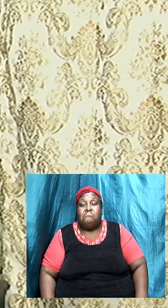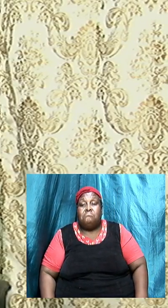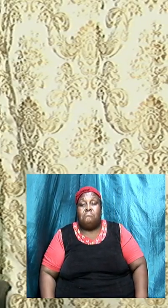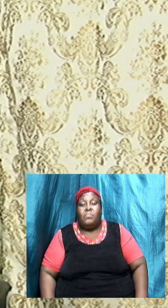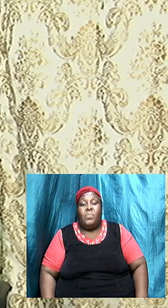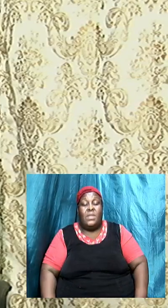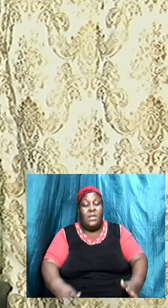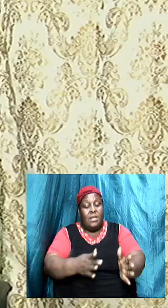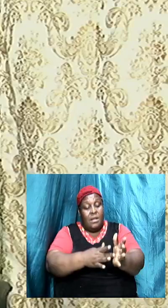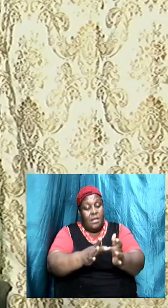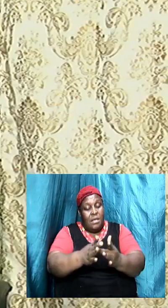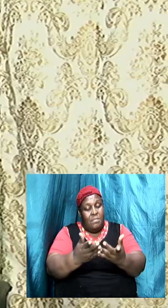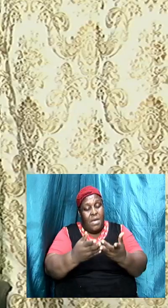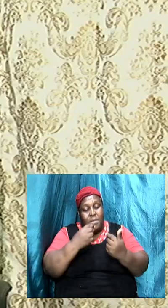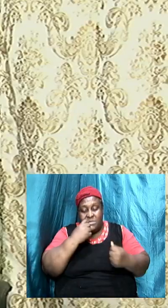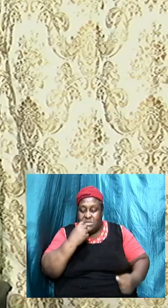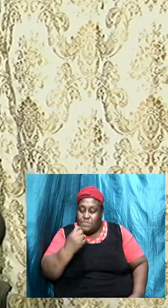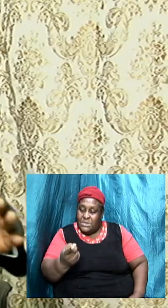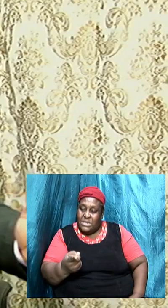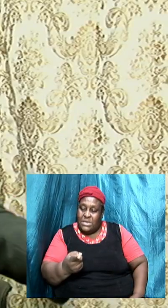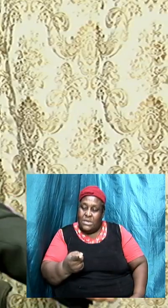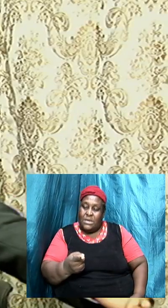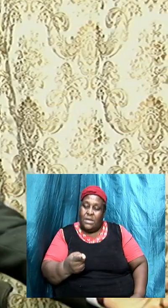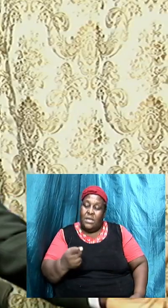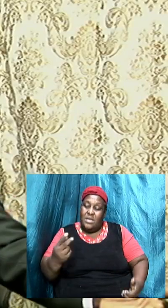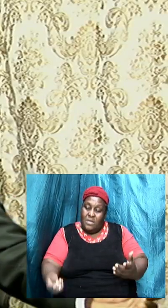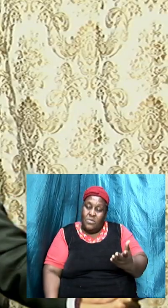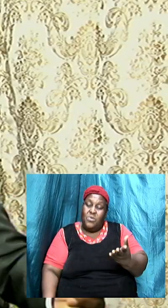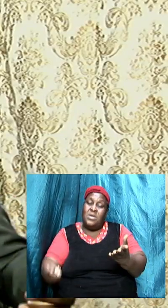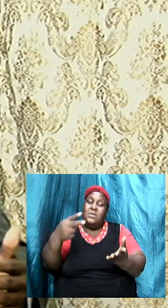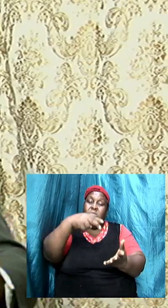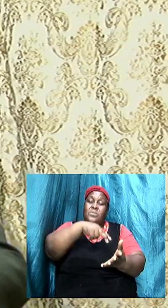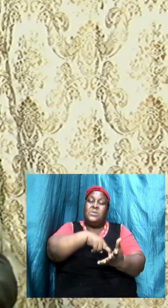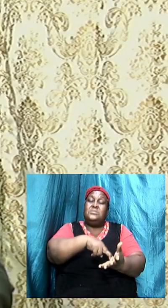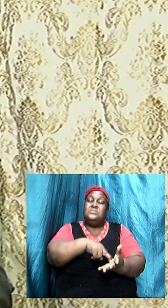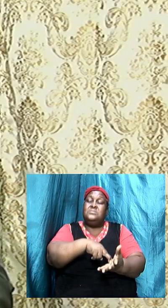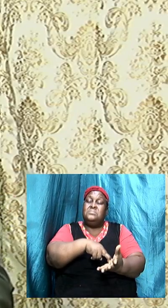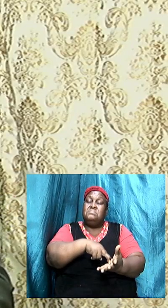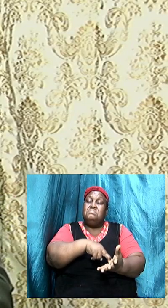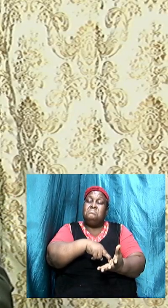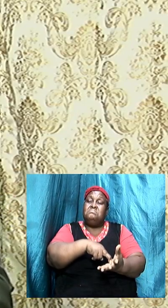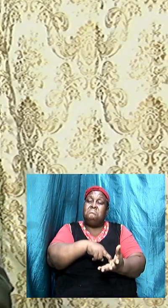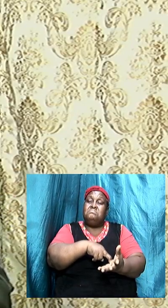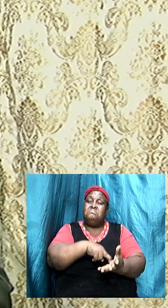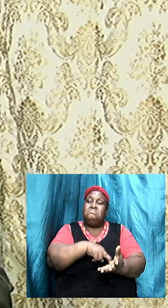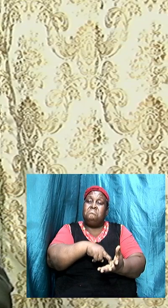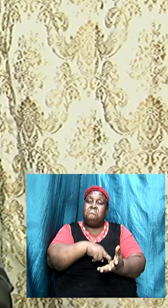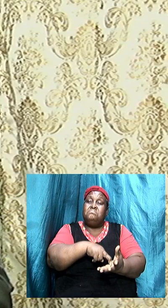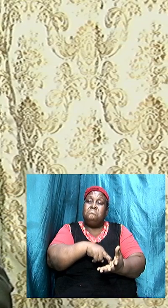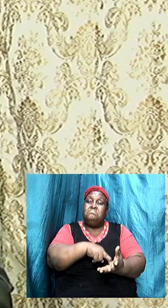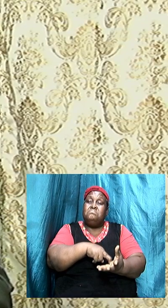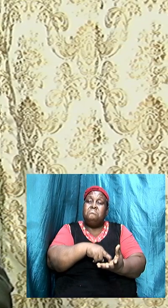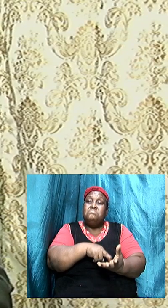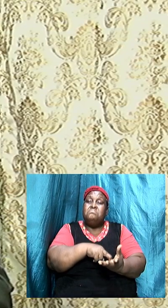So the Bible talks about now, listen now, the resurrection. Oh God.